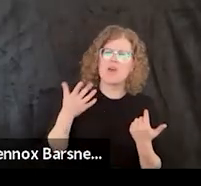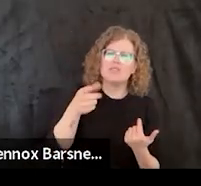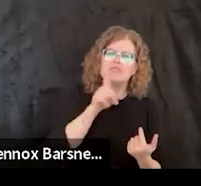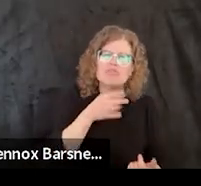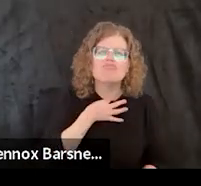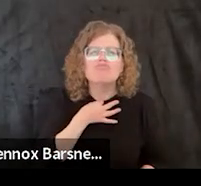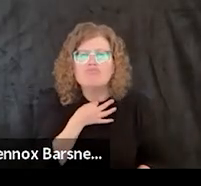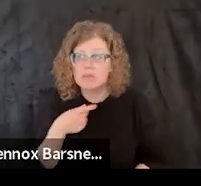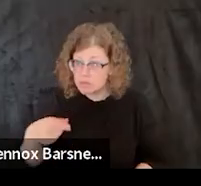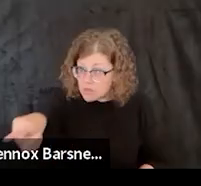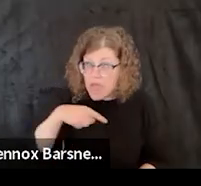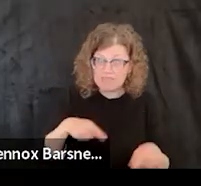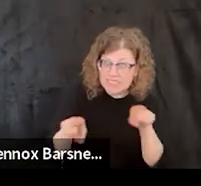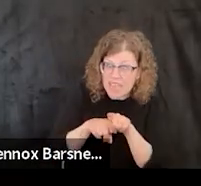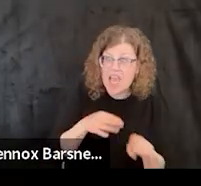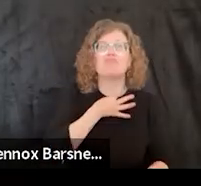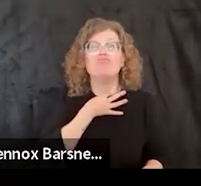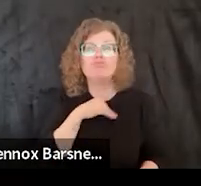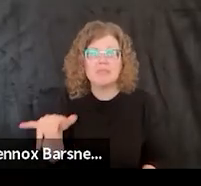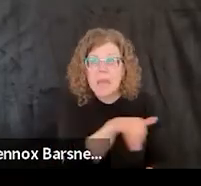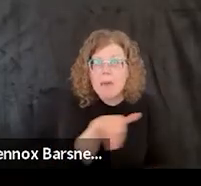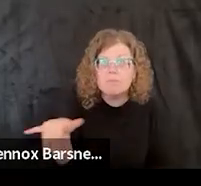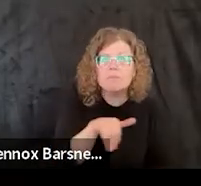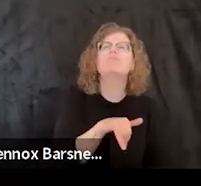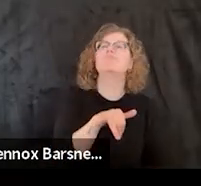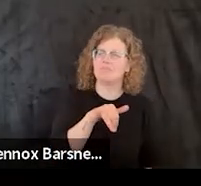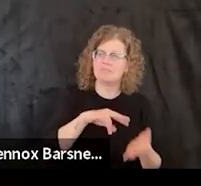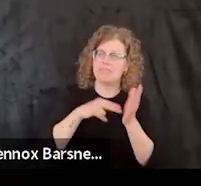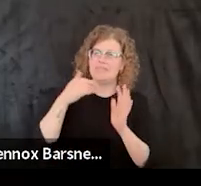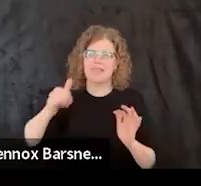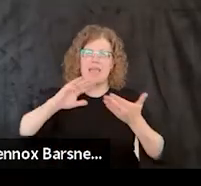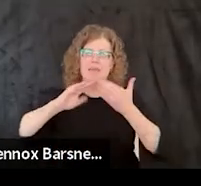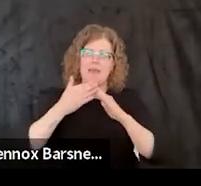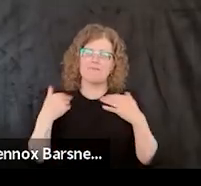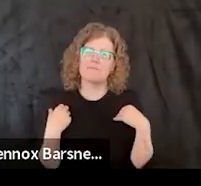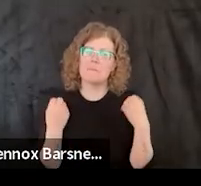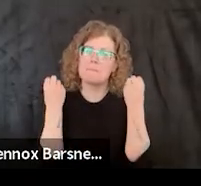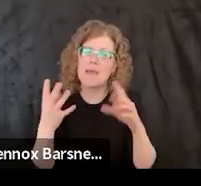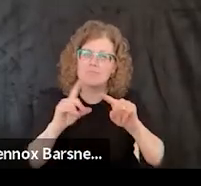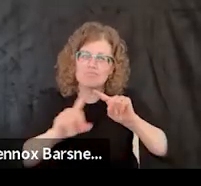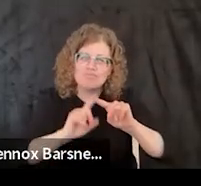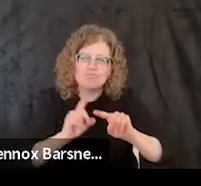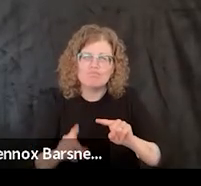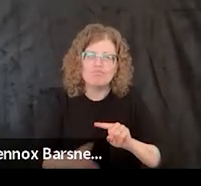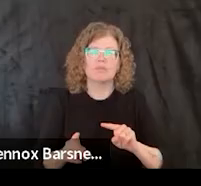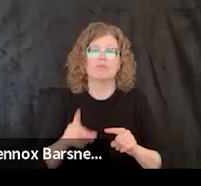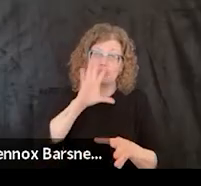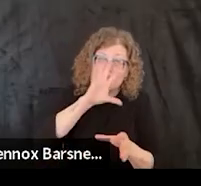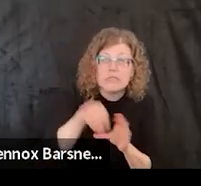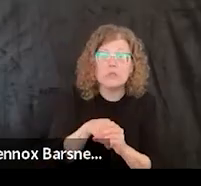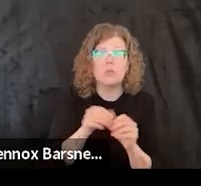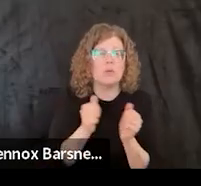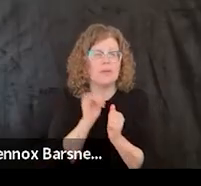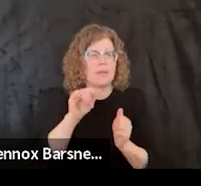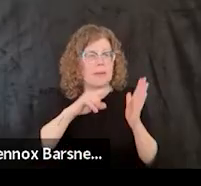So as you can see, it can include many things, but doesn't have to include all of these things. It's intentionally broad so